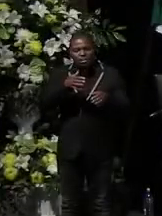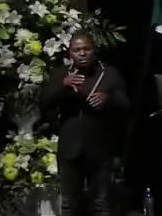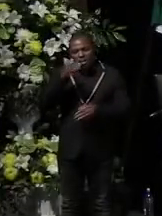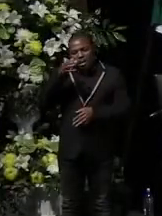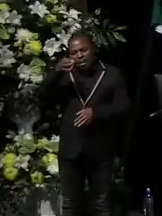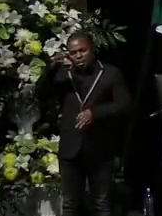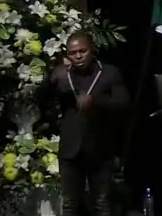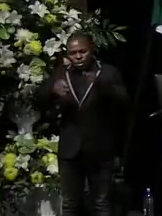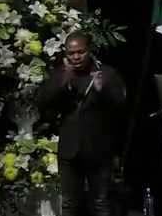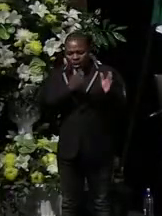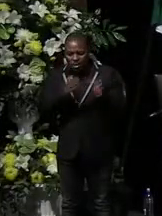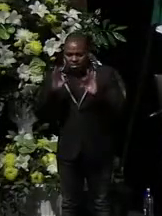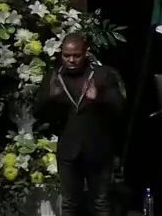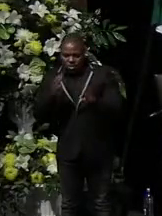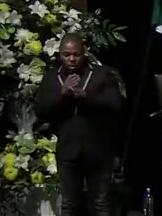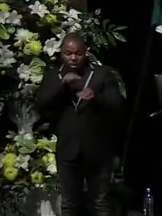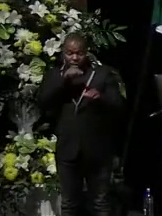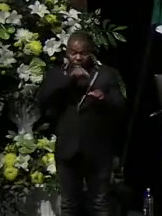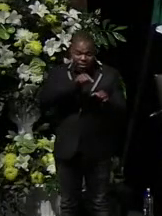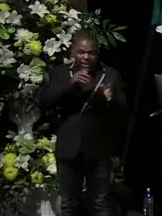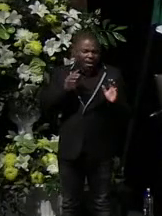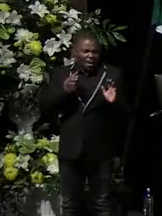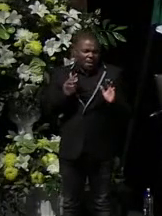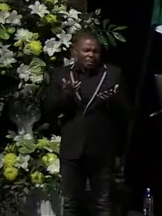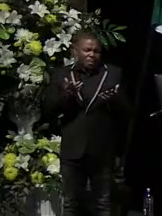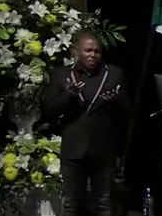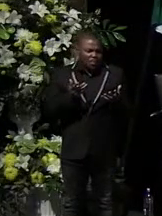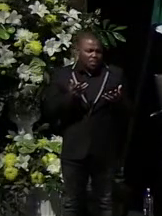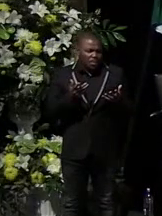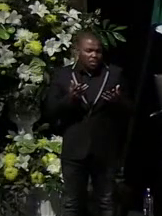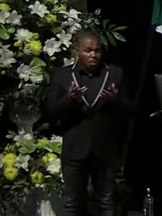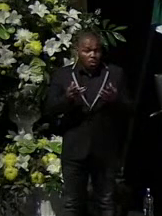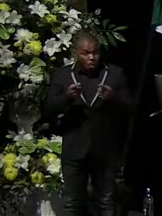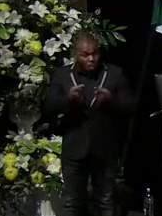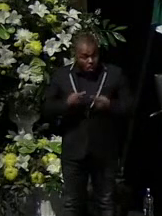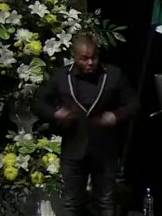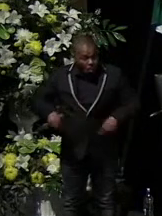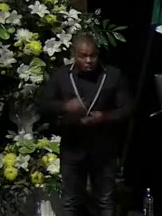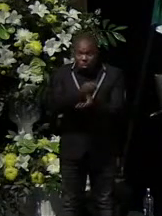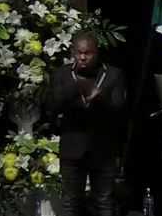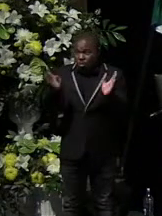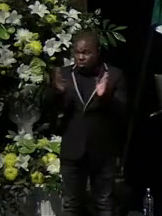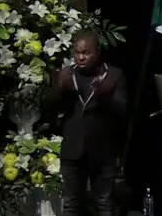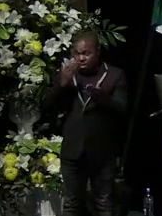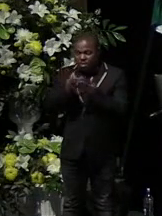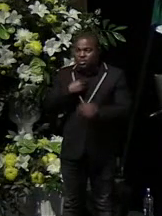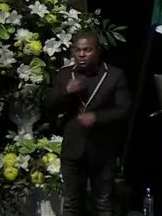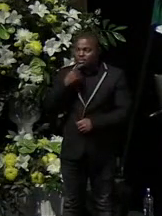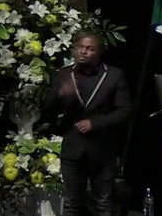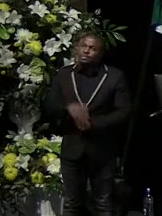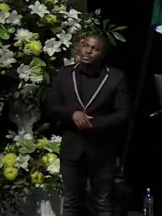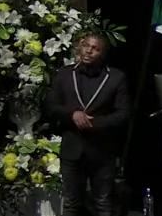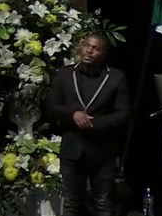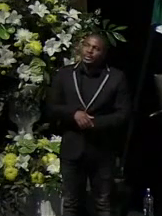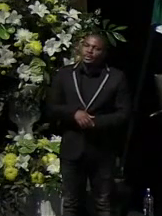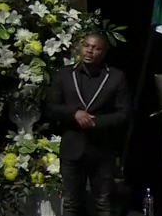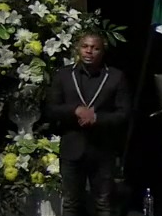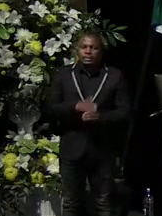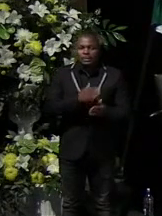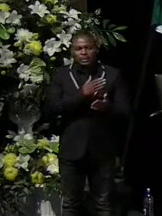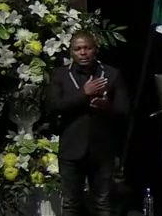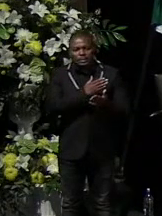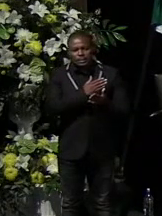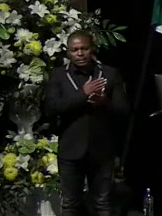arrangements to do it will all of us be willing to say well some of our political